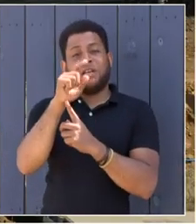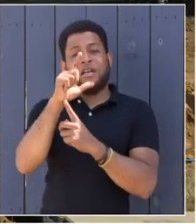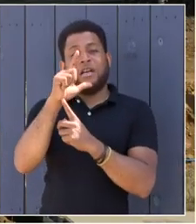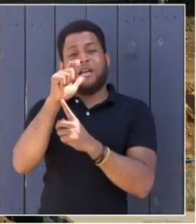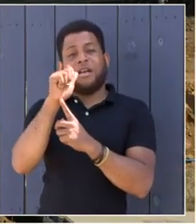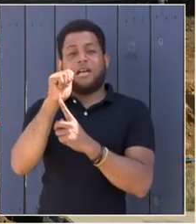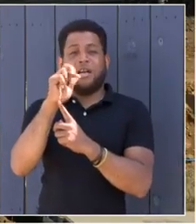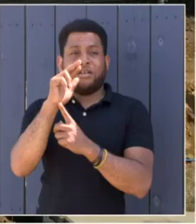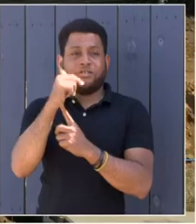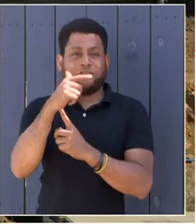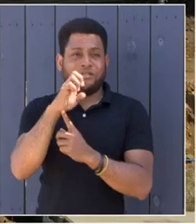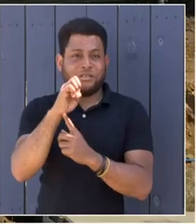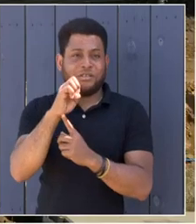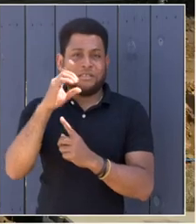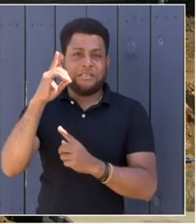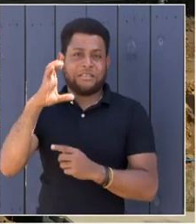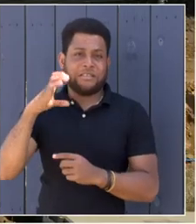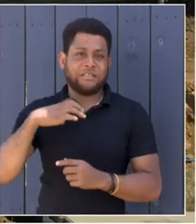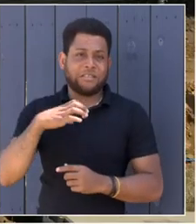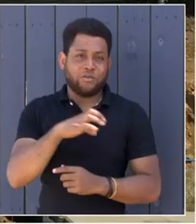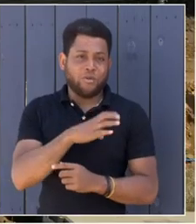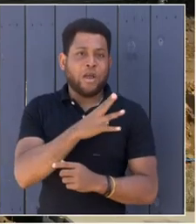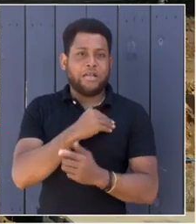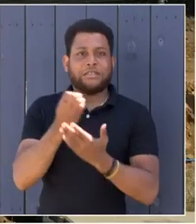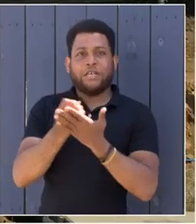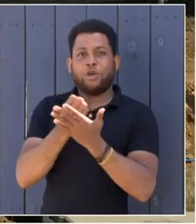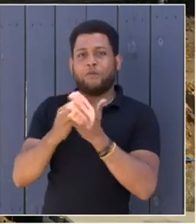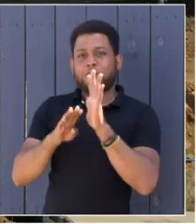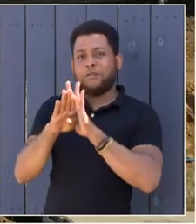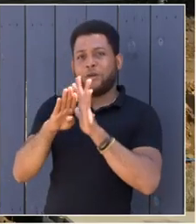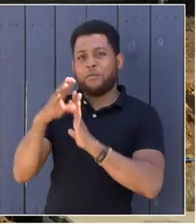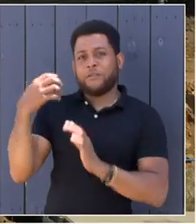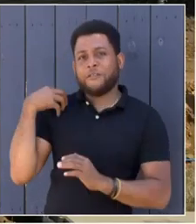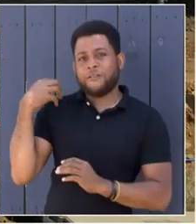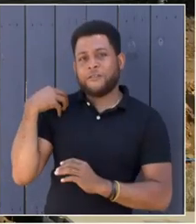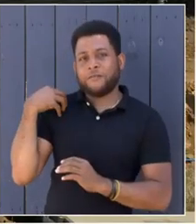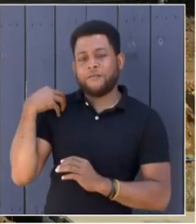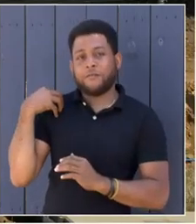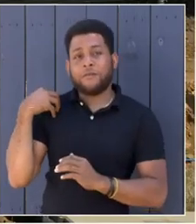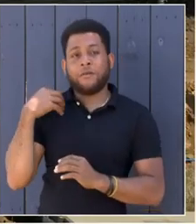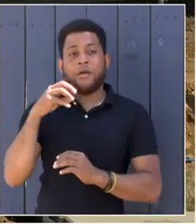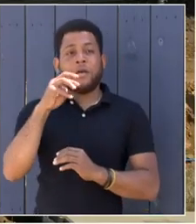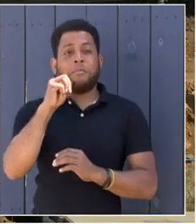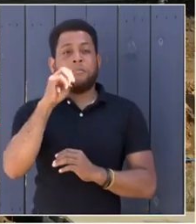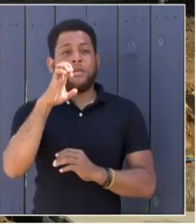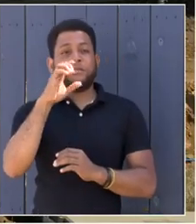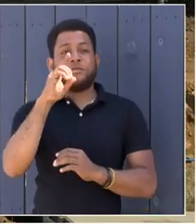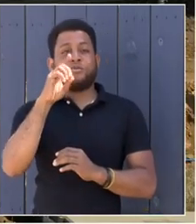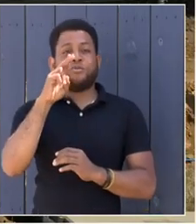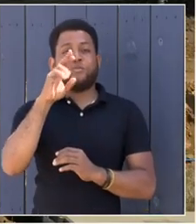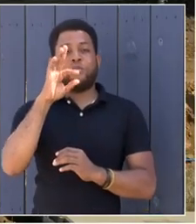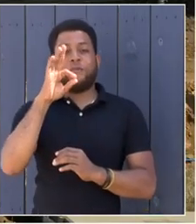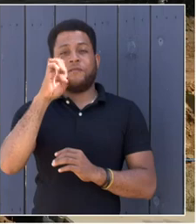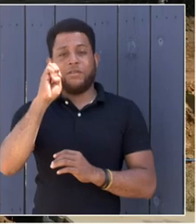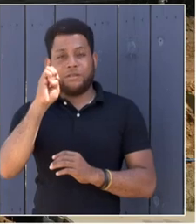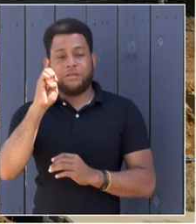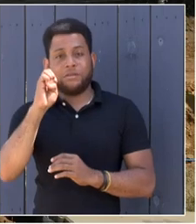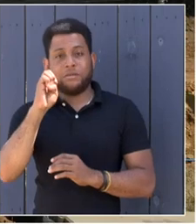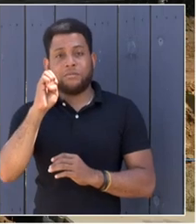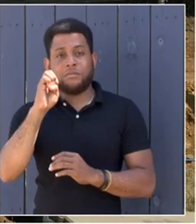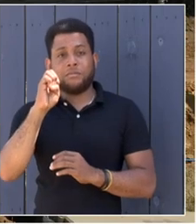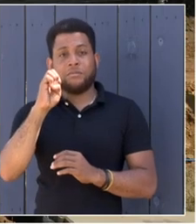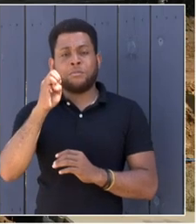council member. We've been to the council a number of times to make sure that we could protect the